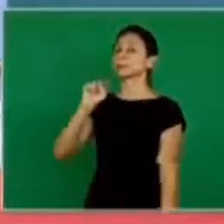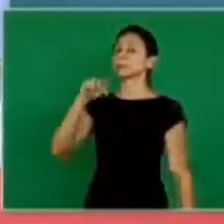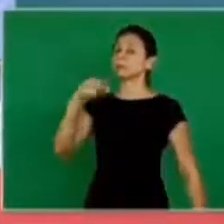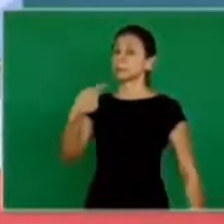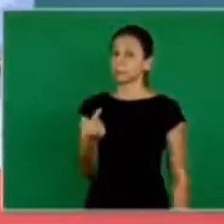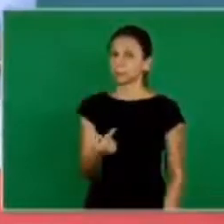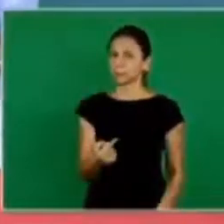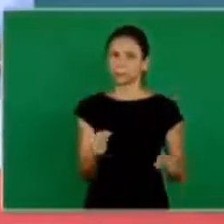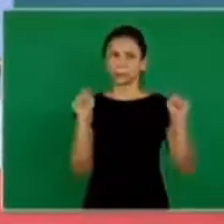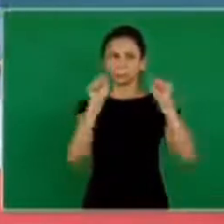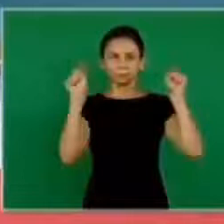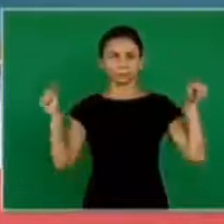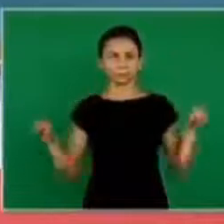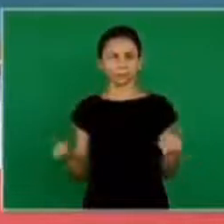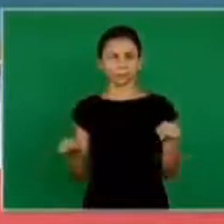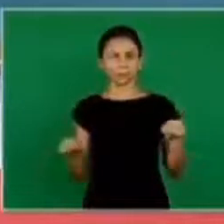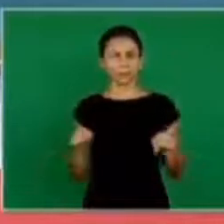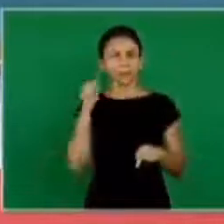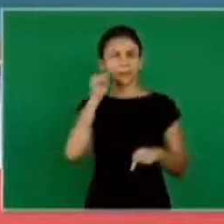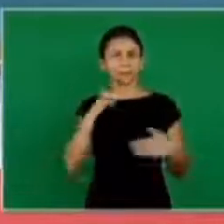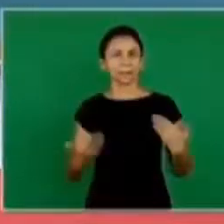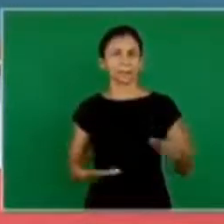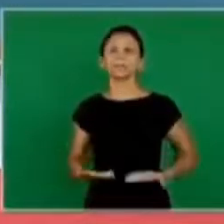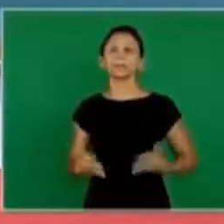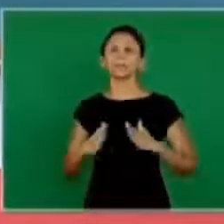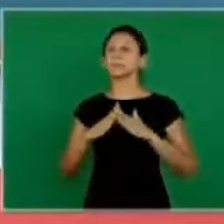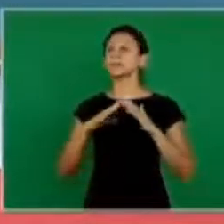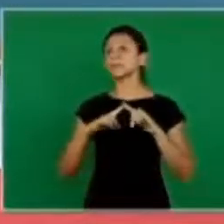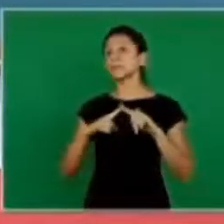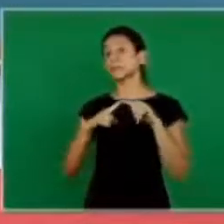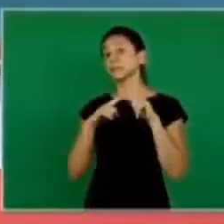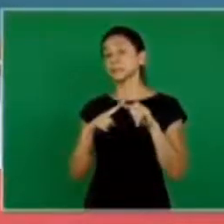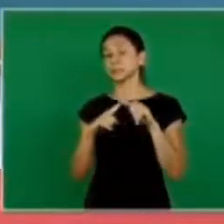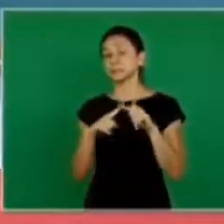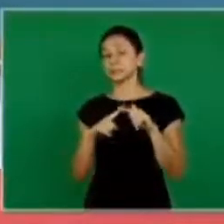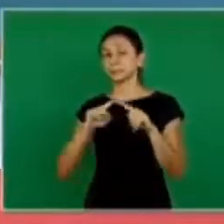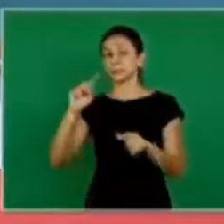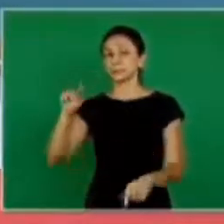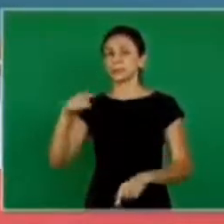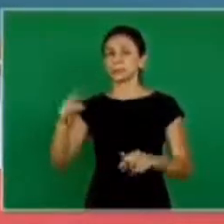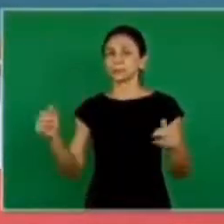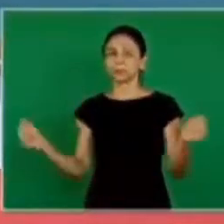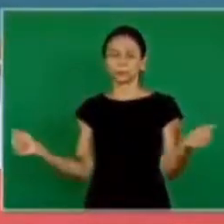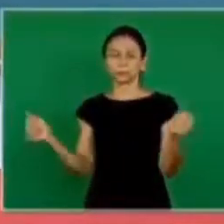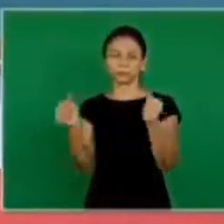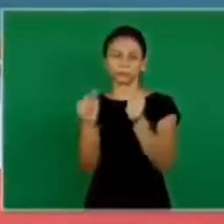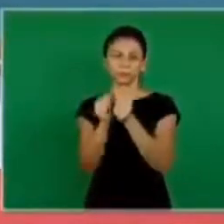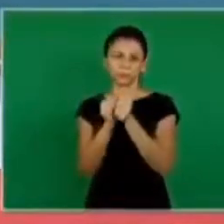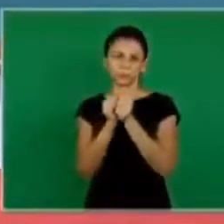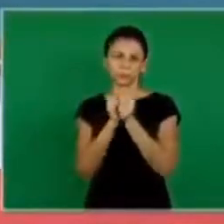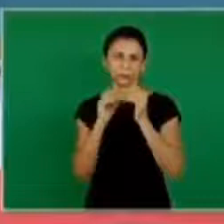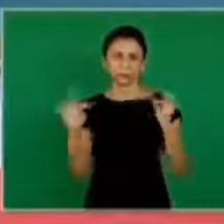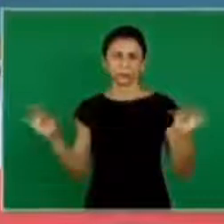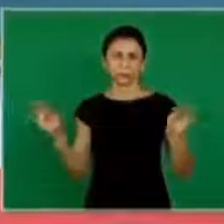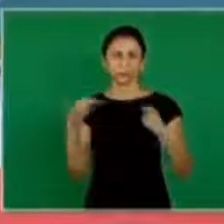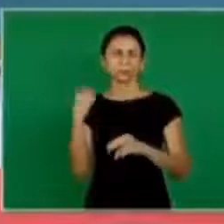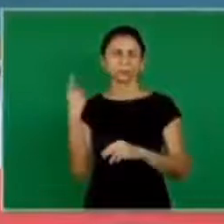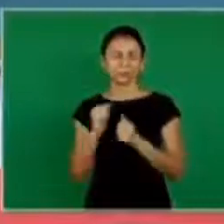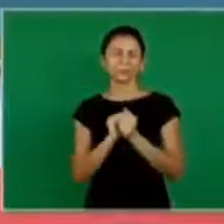up? And then the next part, the women sing. They sing the church. And then all